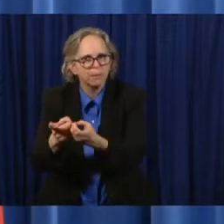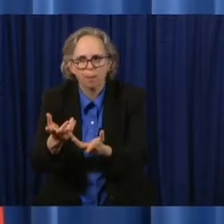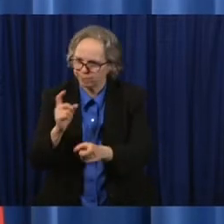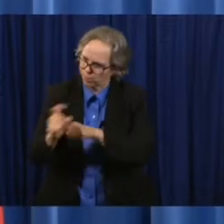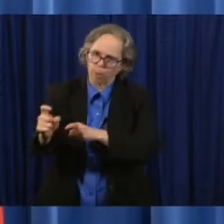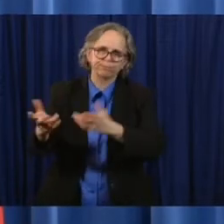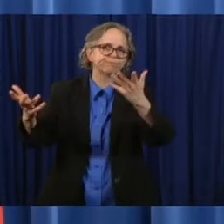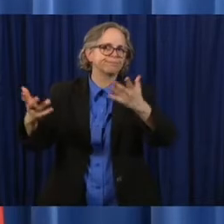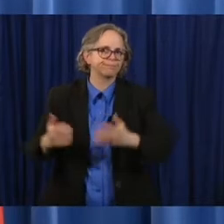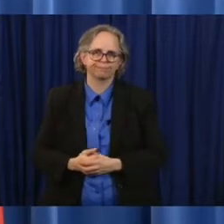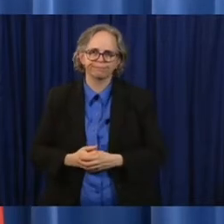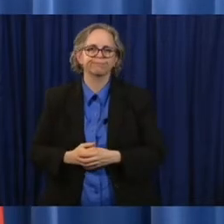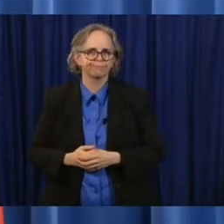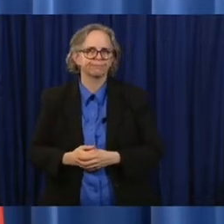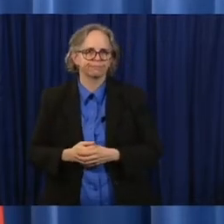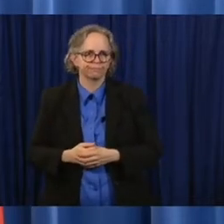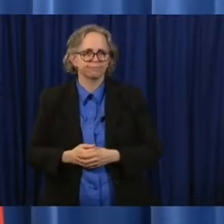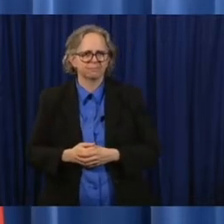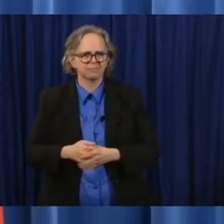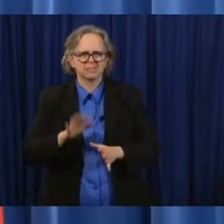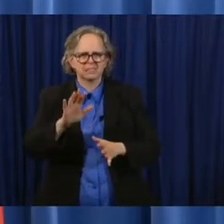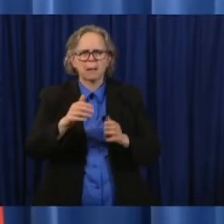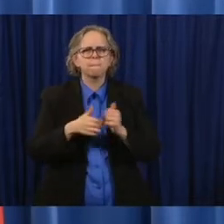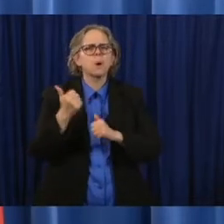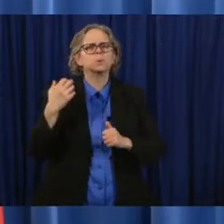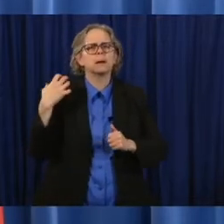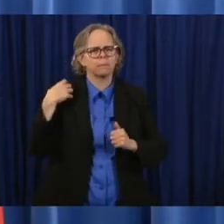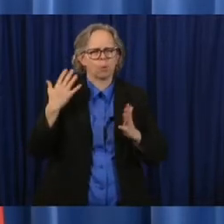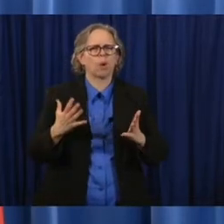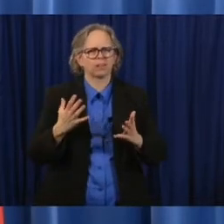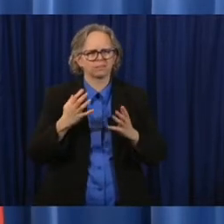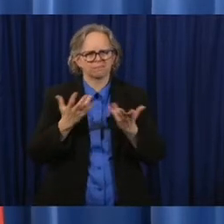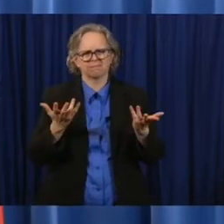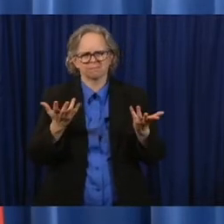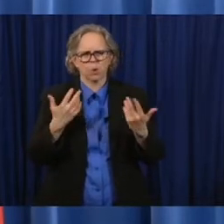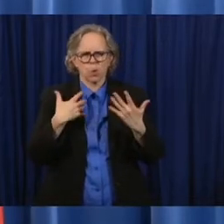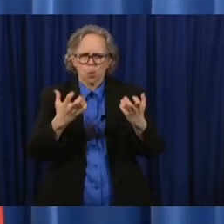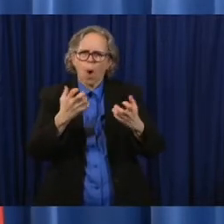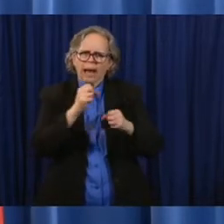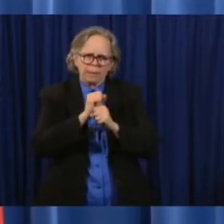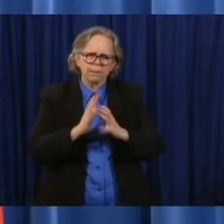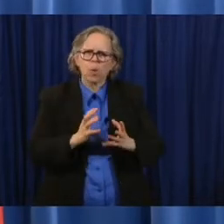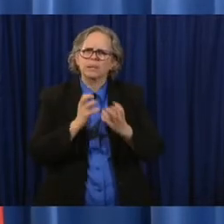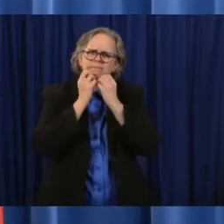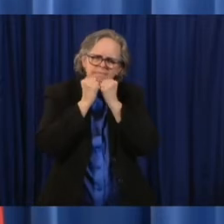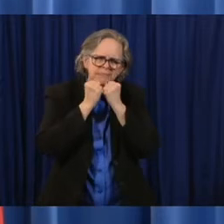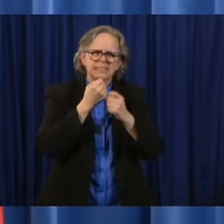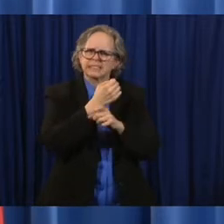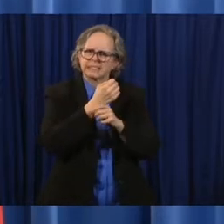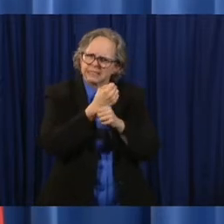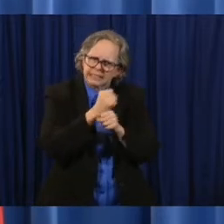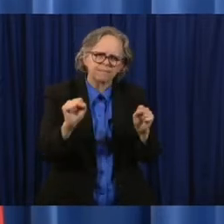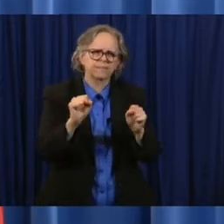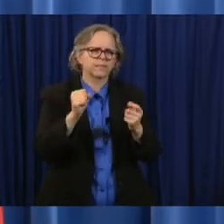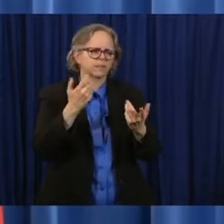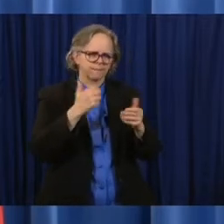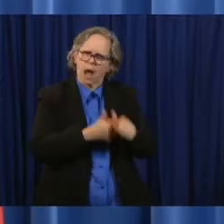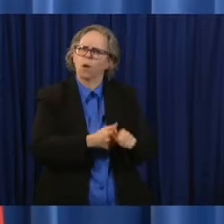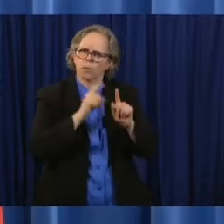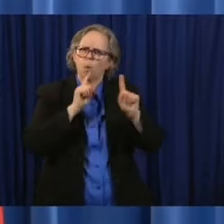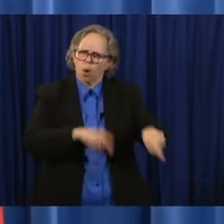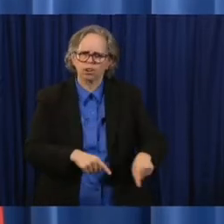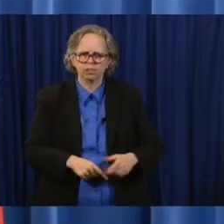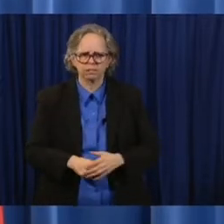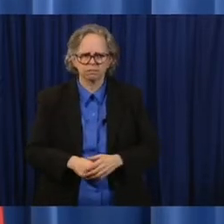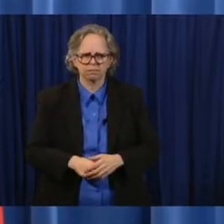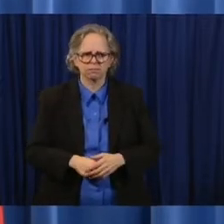Again, most employers want to make sure that they're following the orders. And companies that I have talked to have